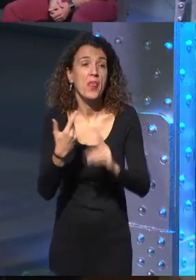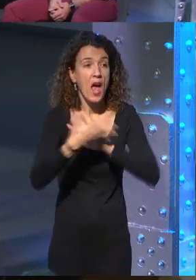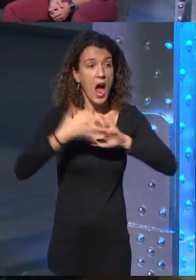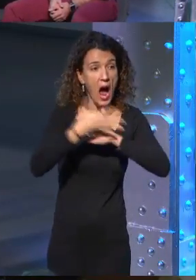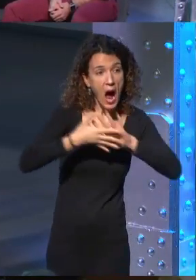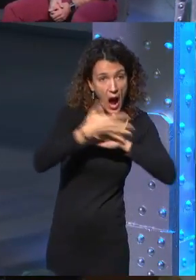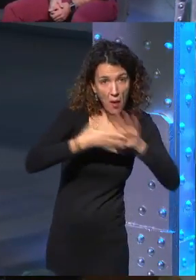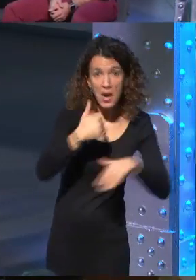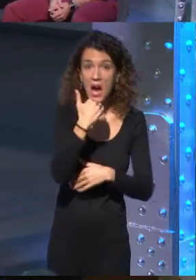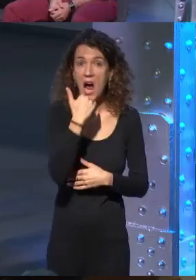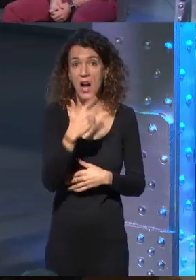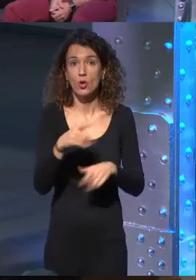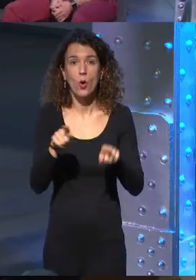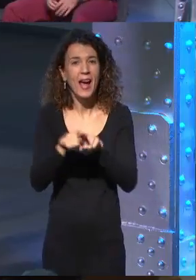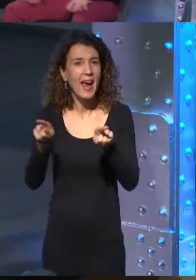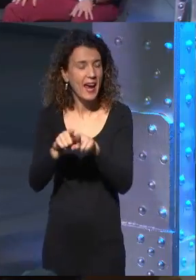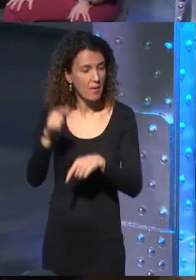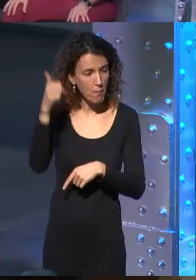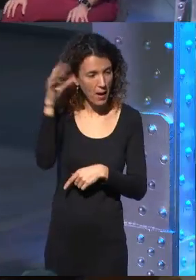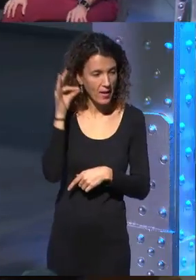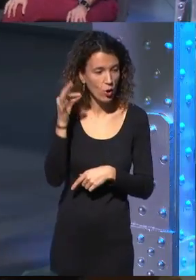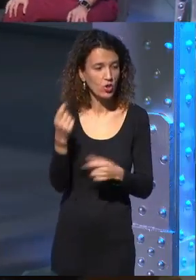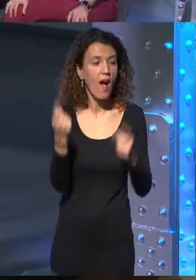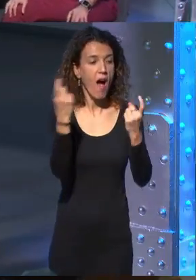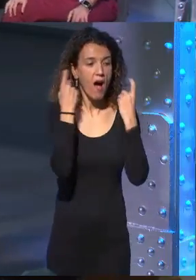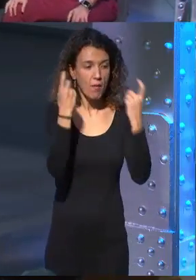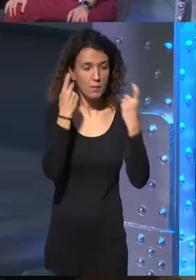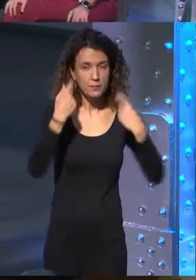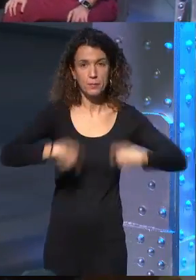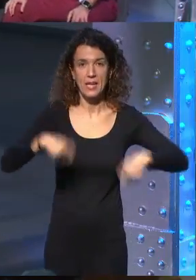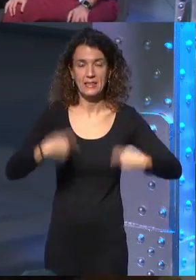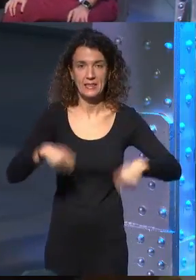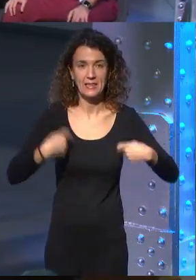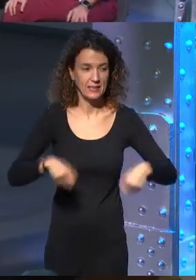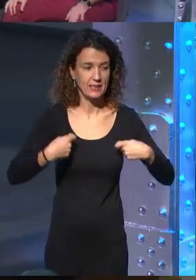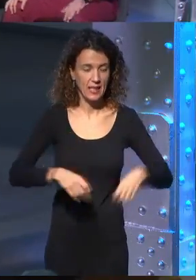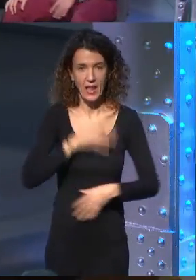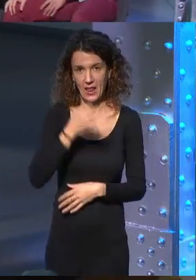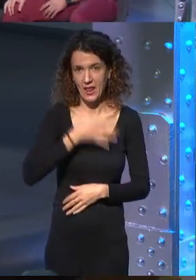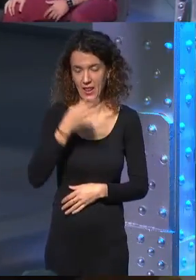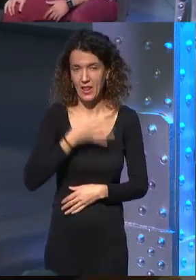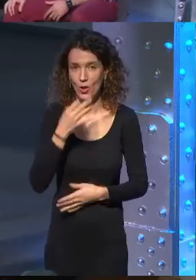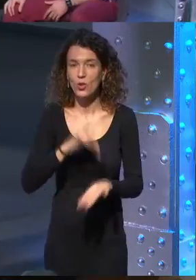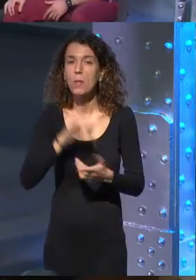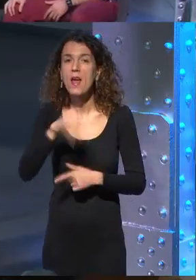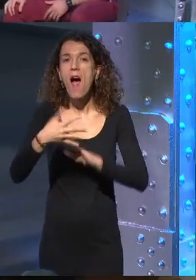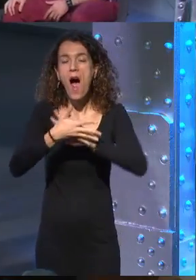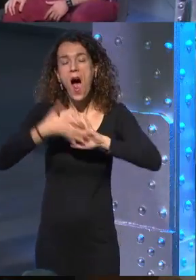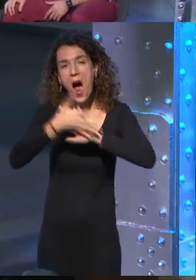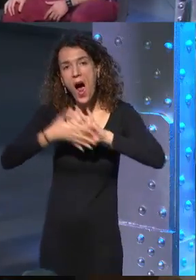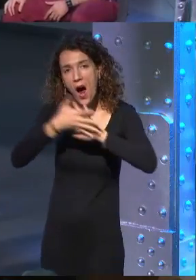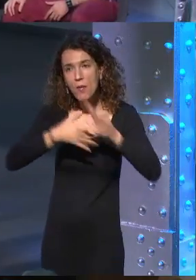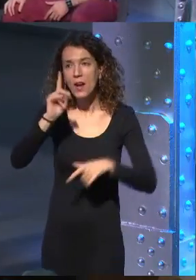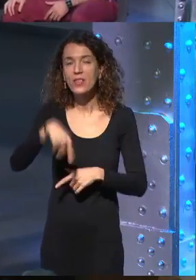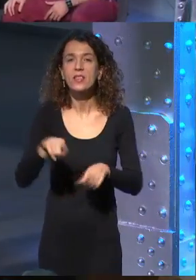Well, my parents sometimes give me speeches about this. No, these